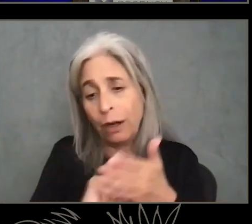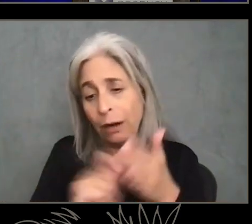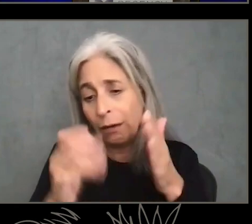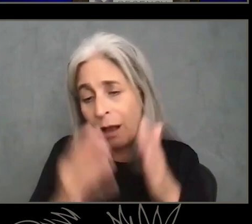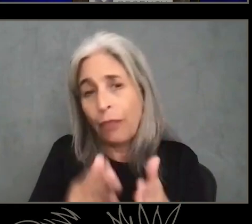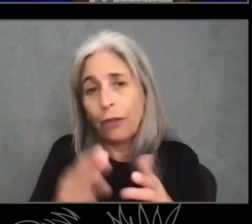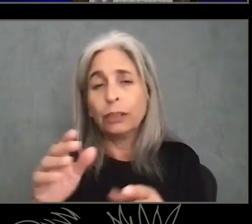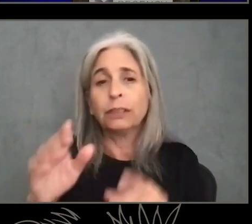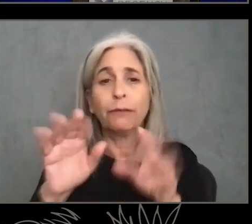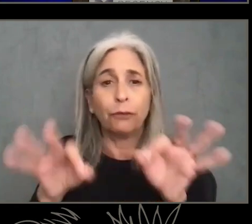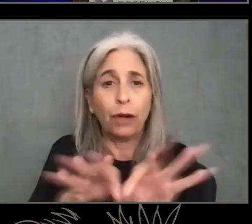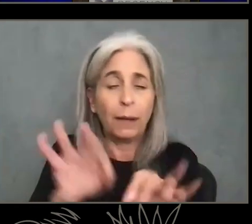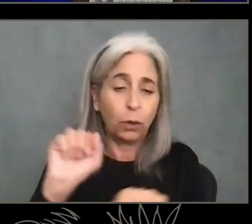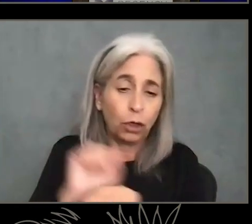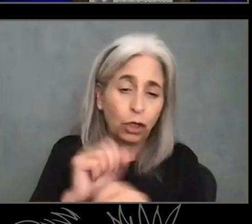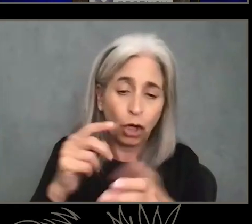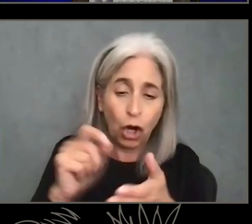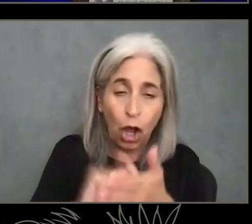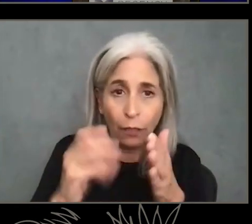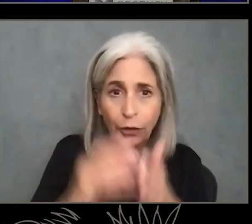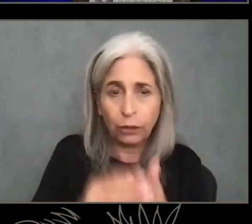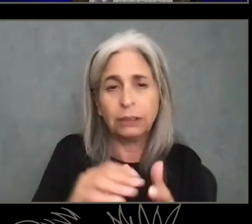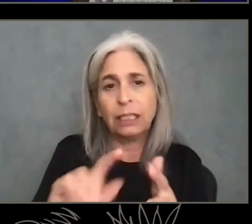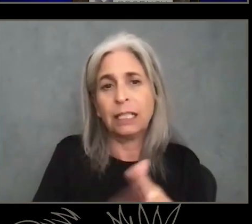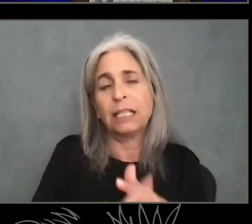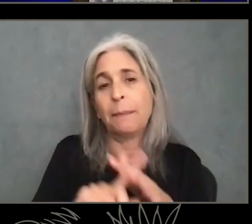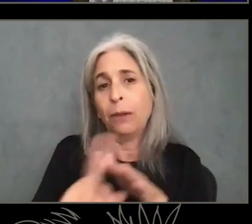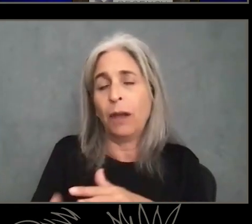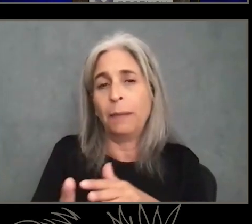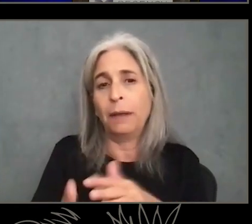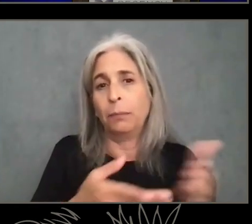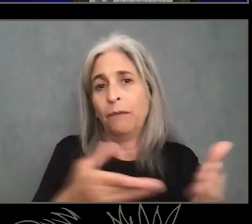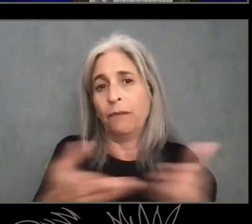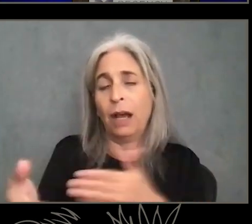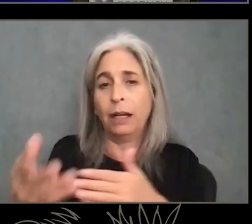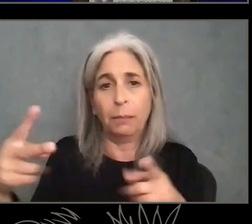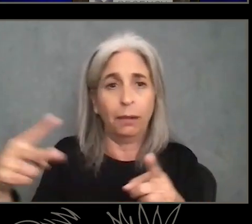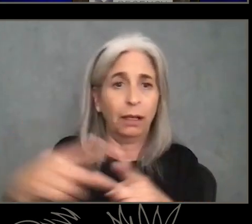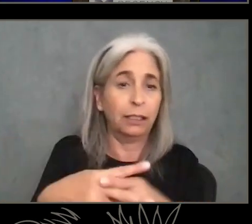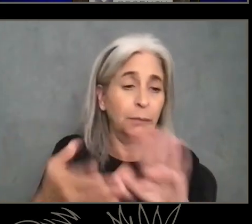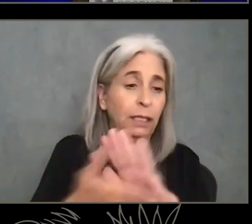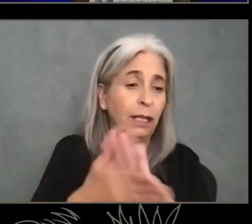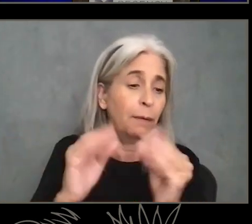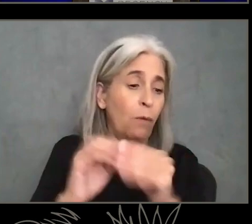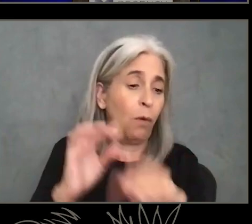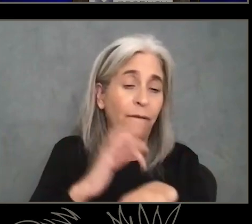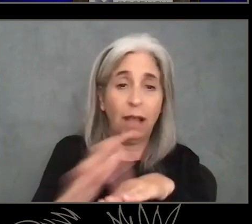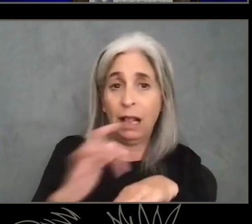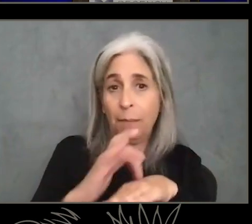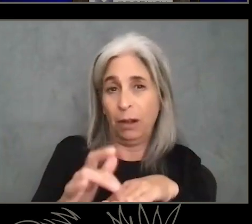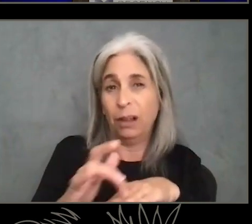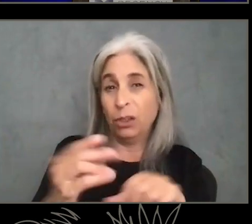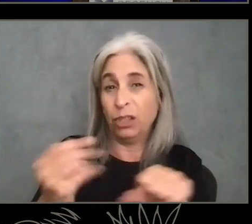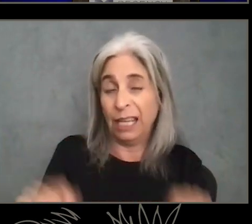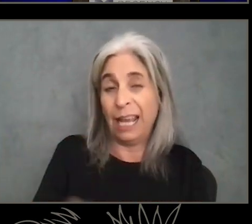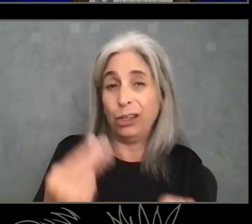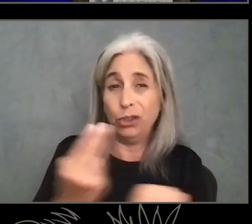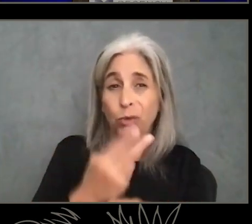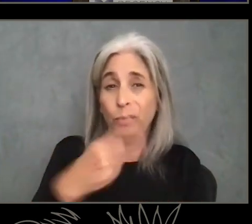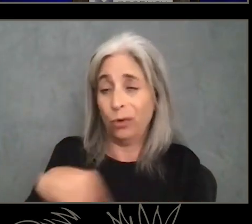authors, and also these deployment provider plugins becoming more available that we can take advantage